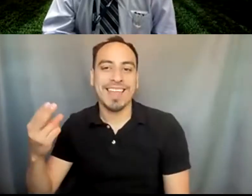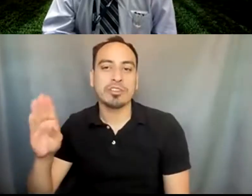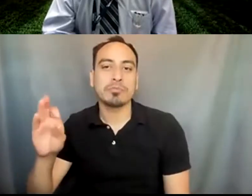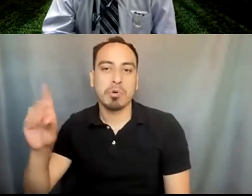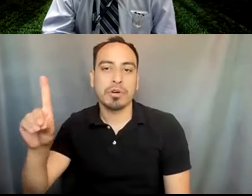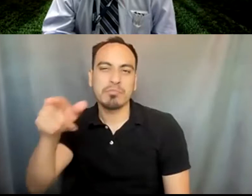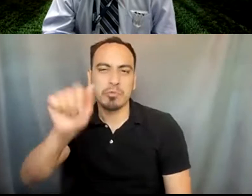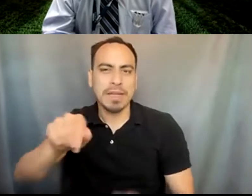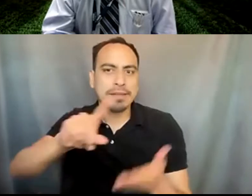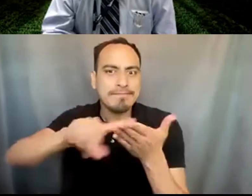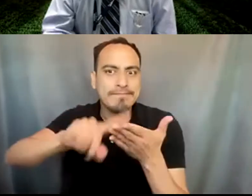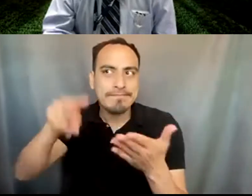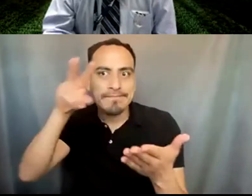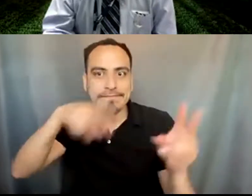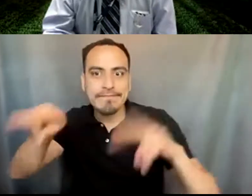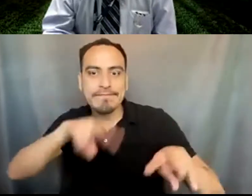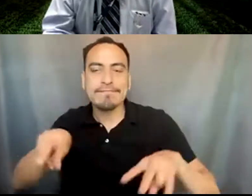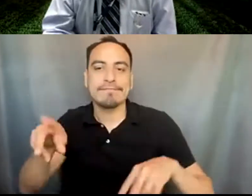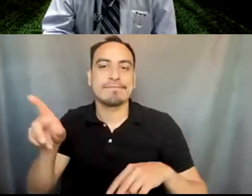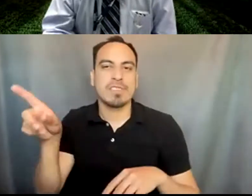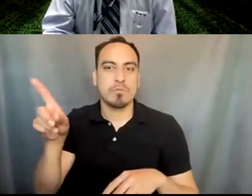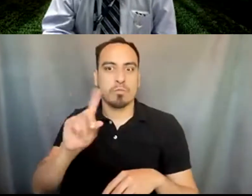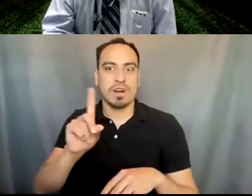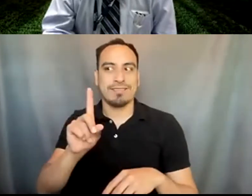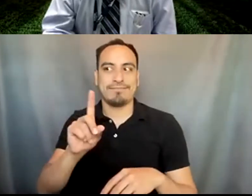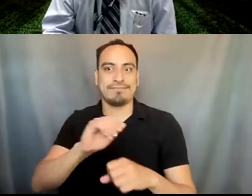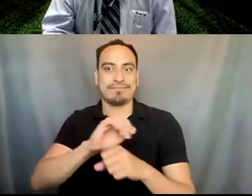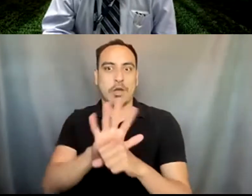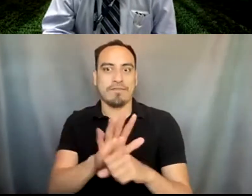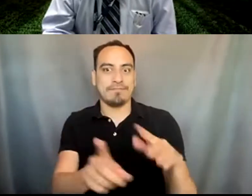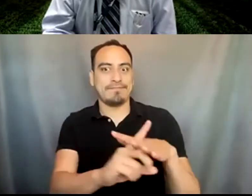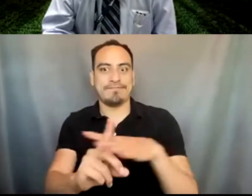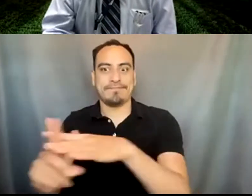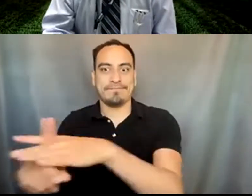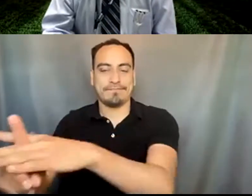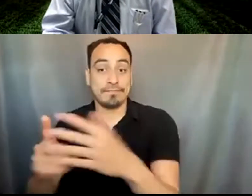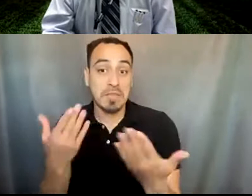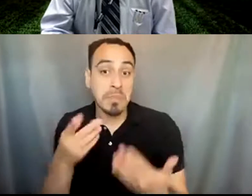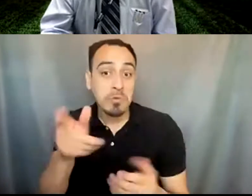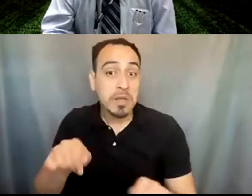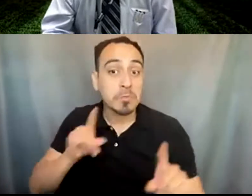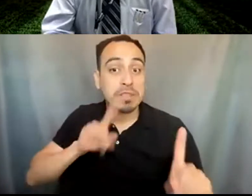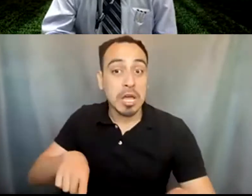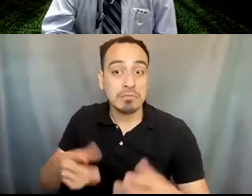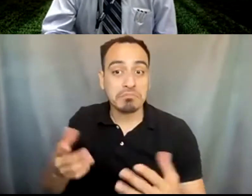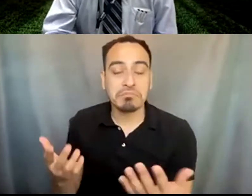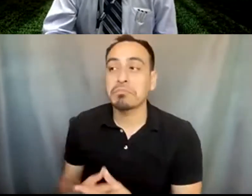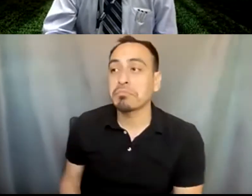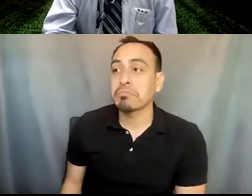are going in COVID, and then if we have any responses to their questions.